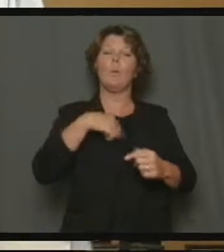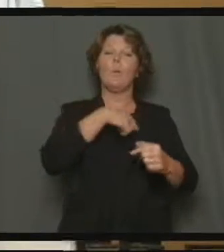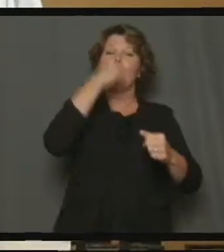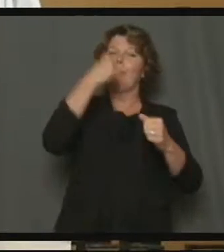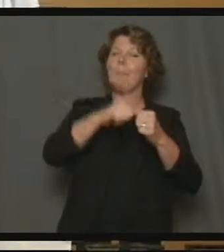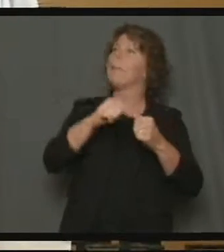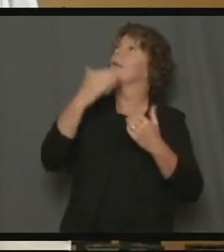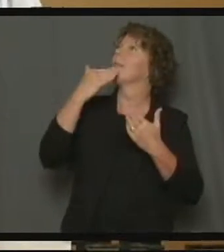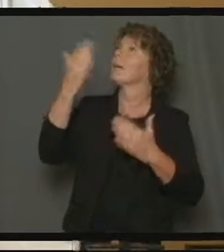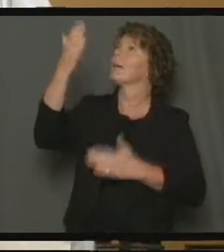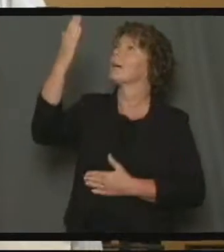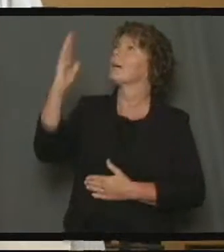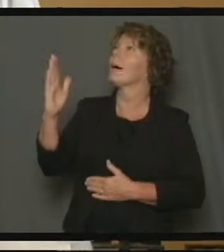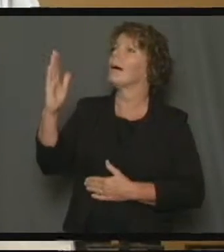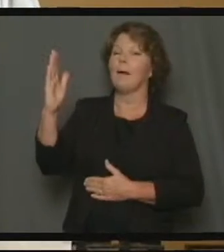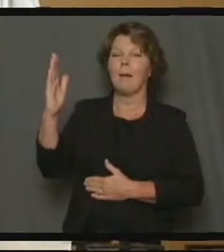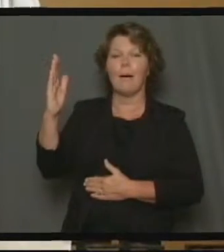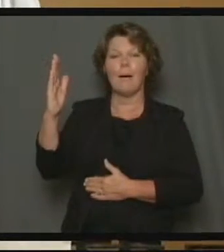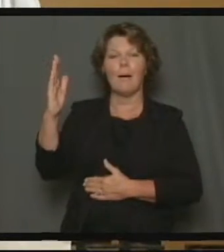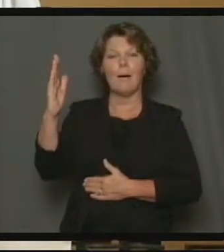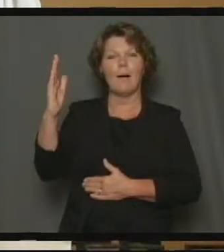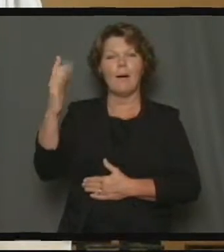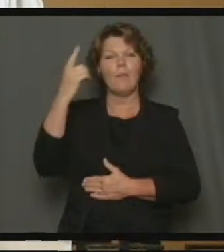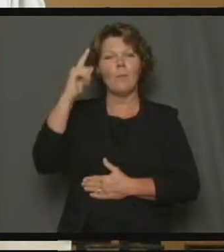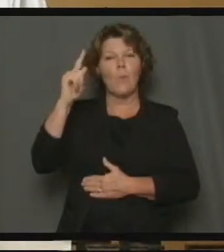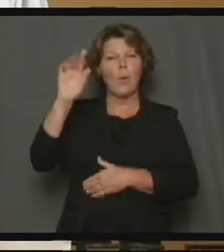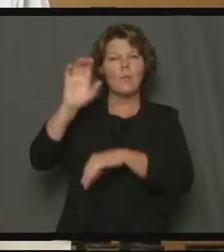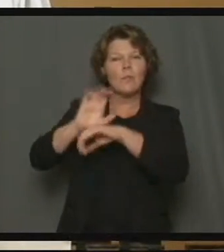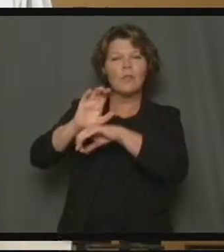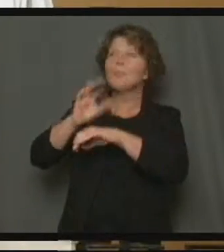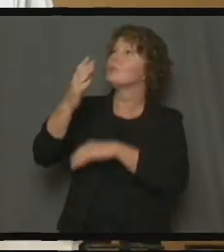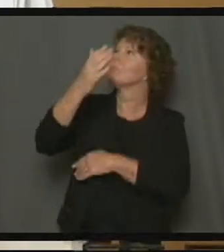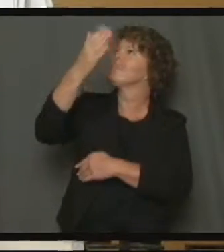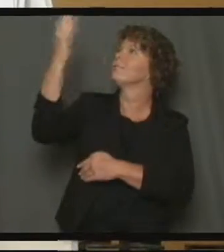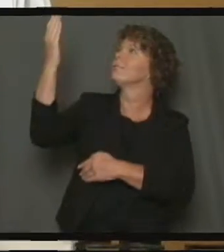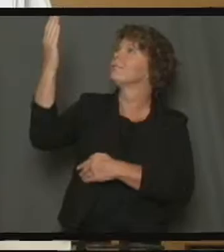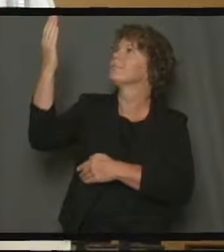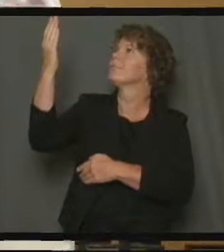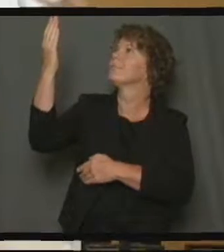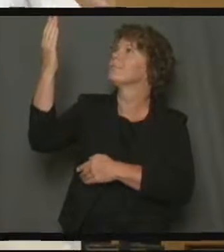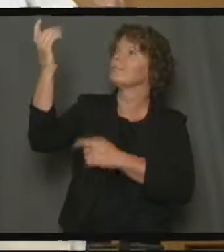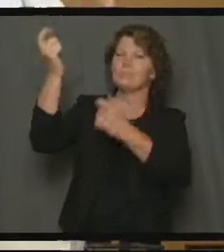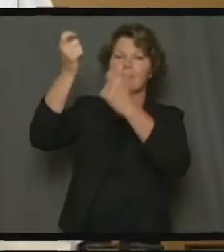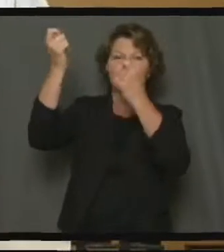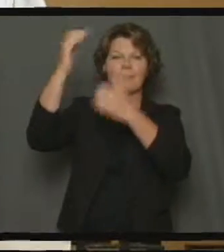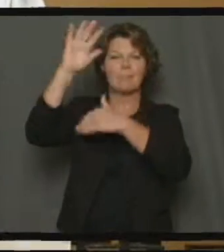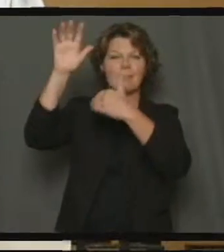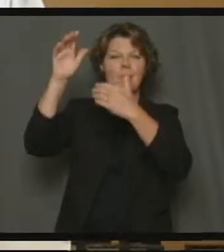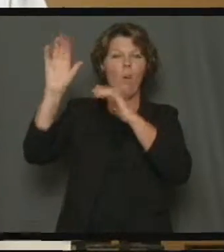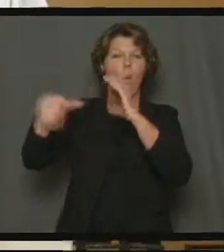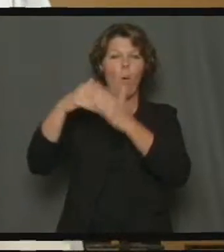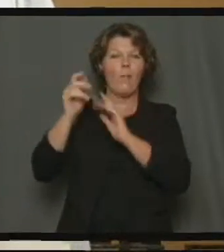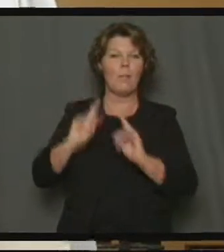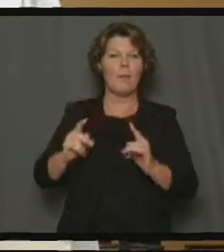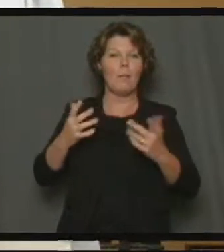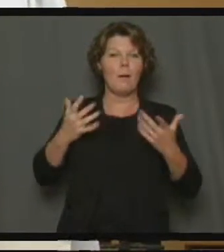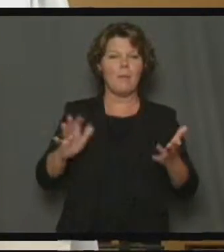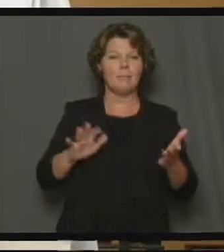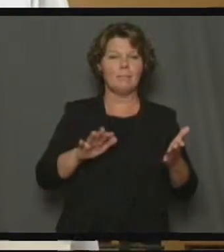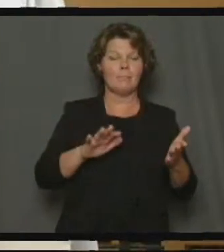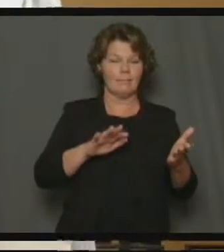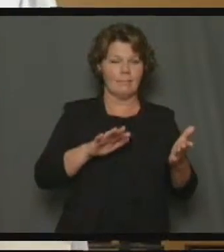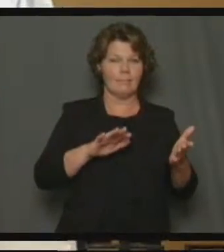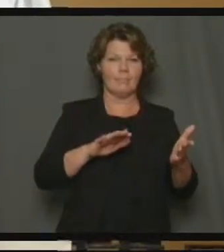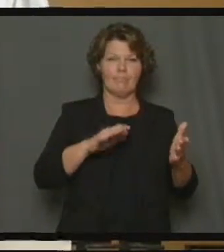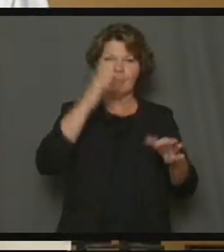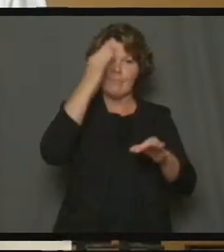to God for the church triumphant, which is all of those who have finished their good fight in